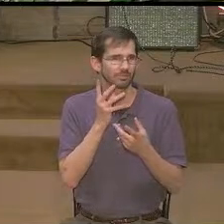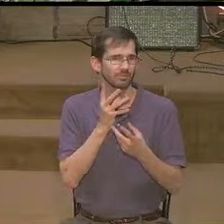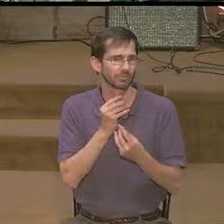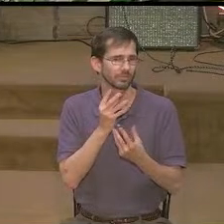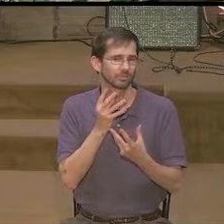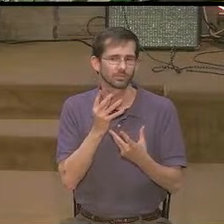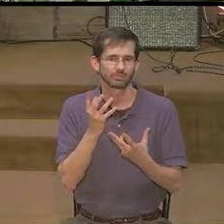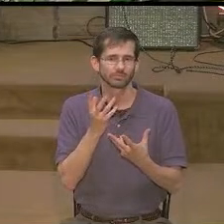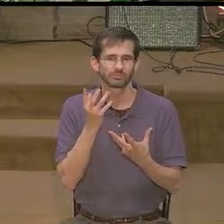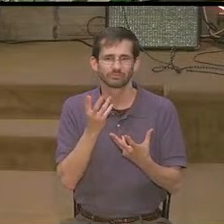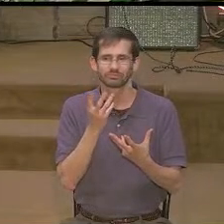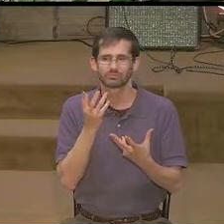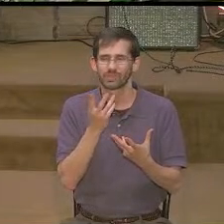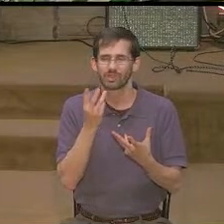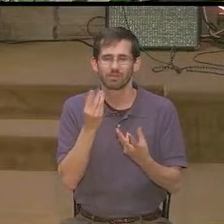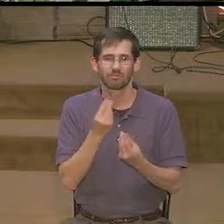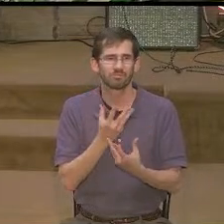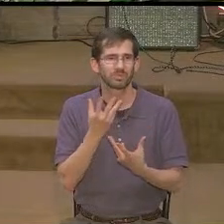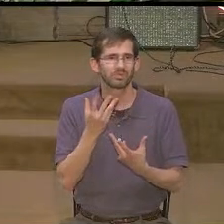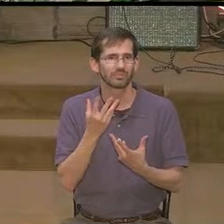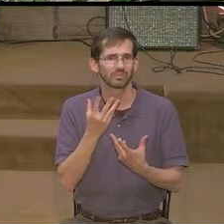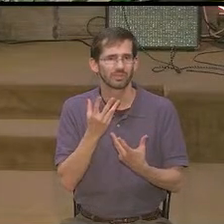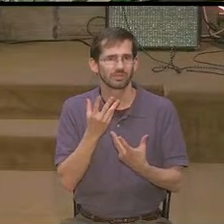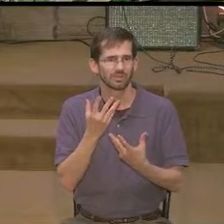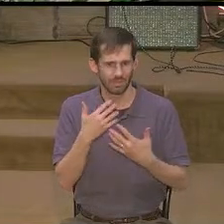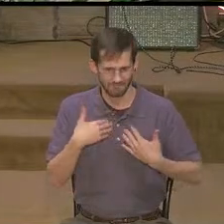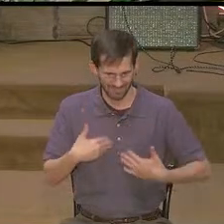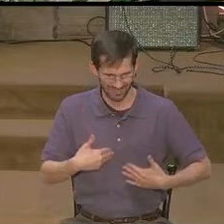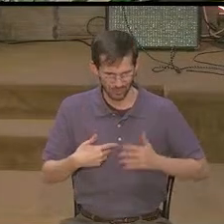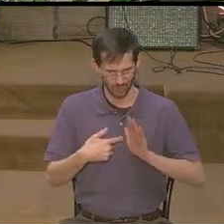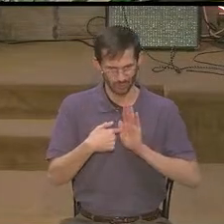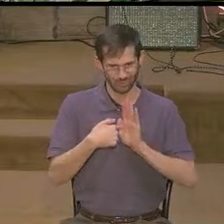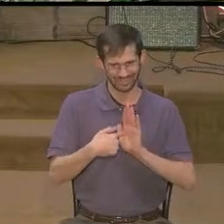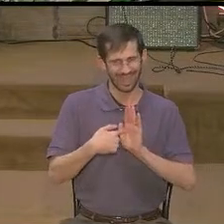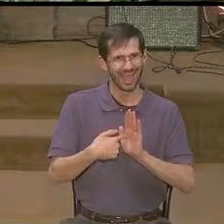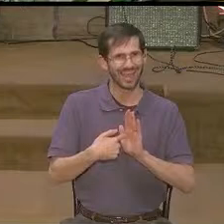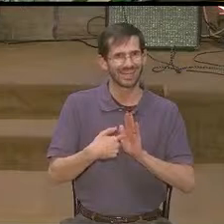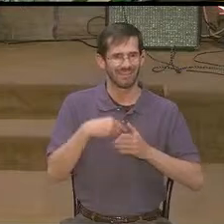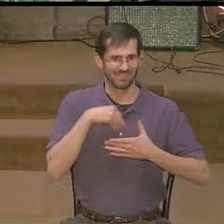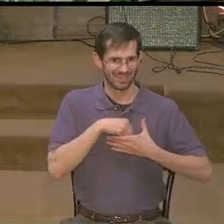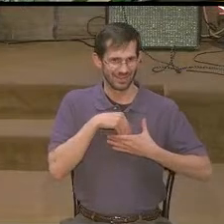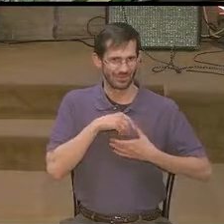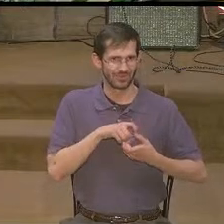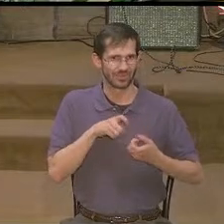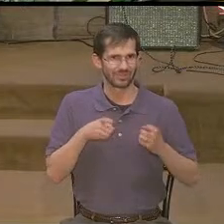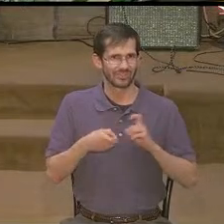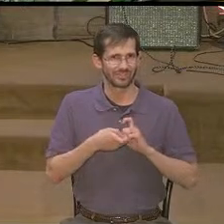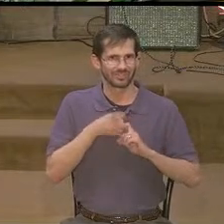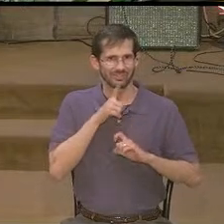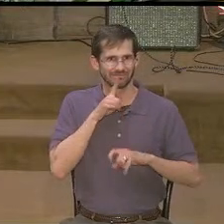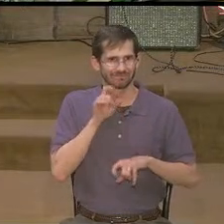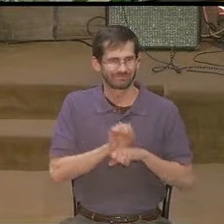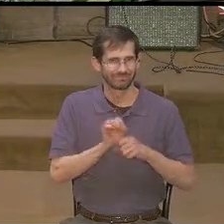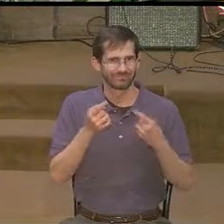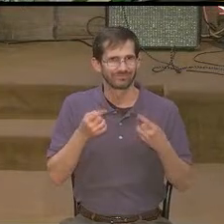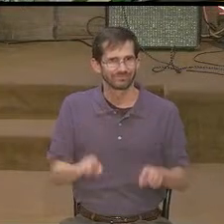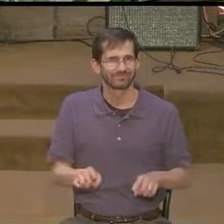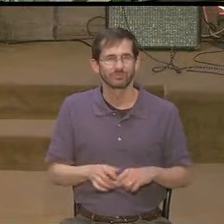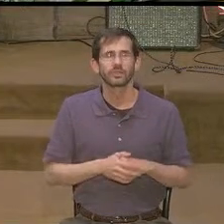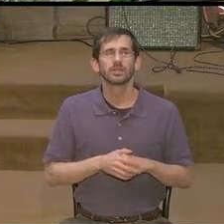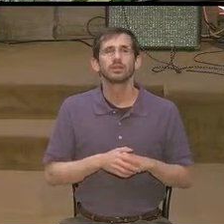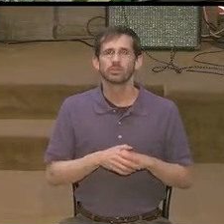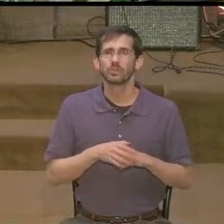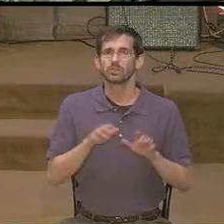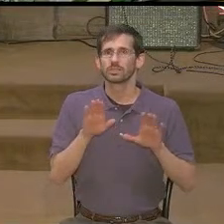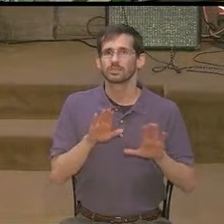beautiful outward sign of what? And then with reality, it's scheduled Sunday, April